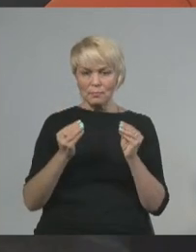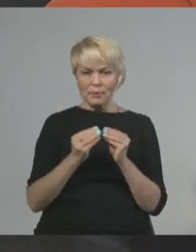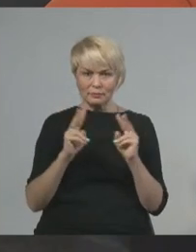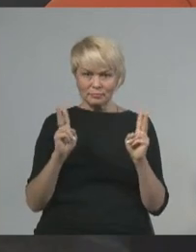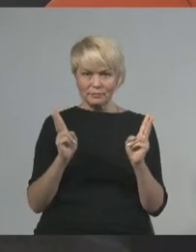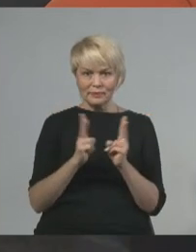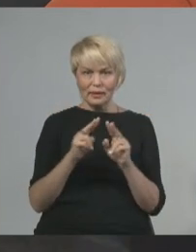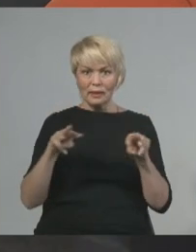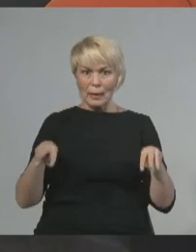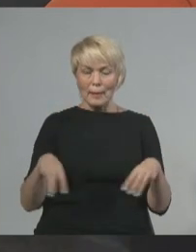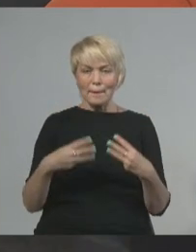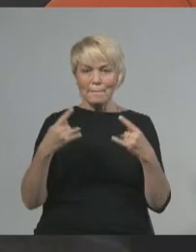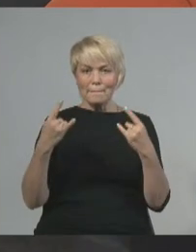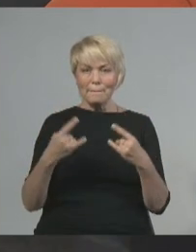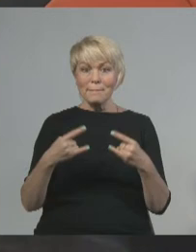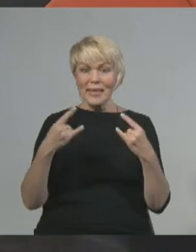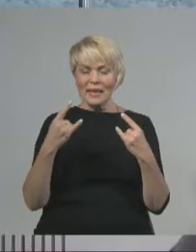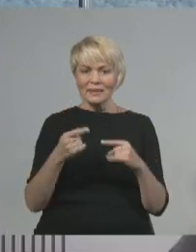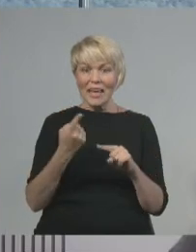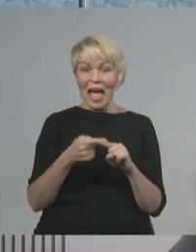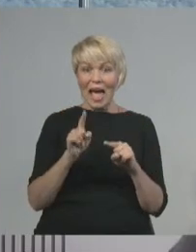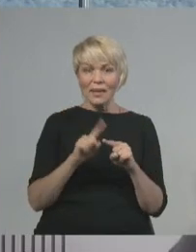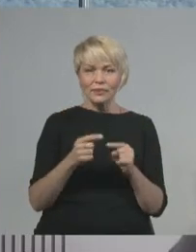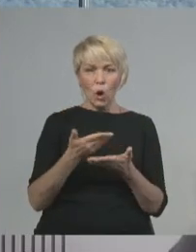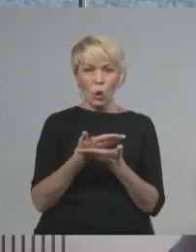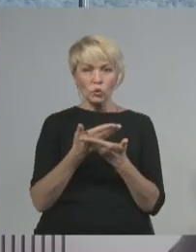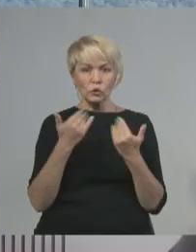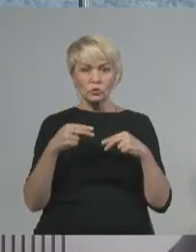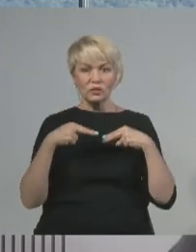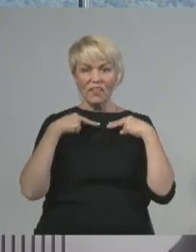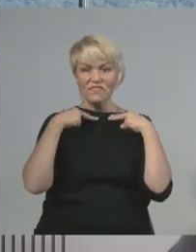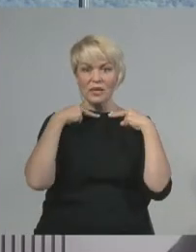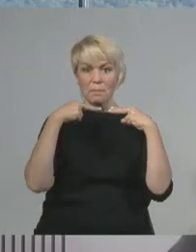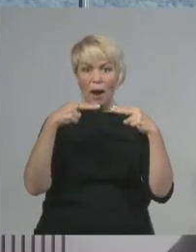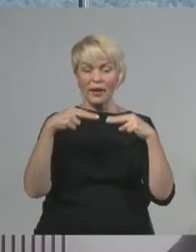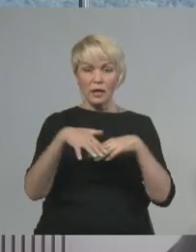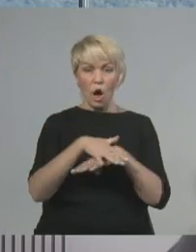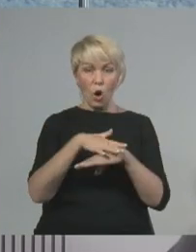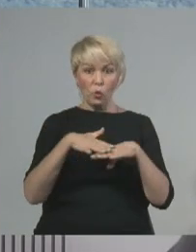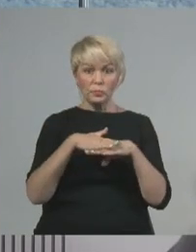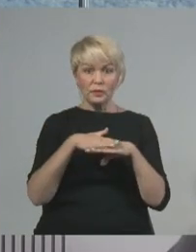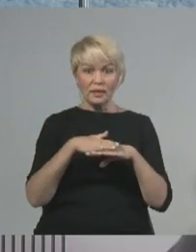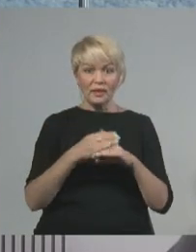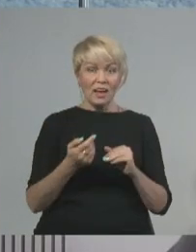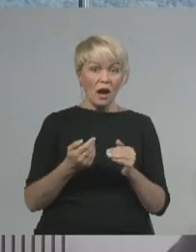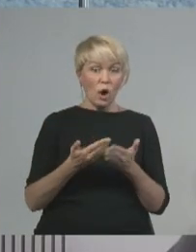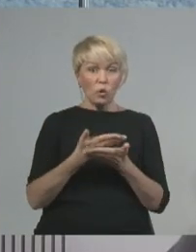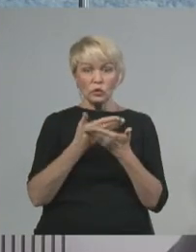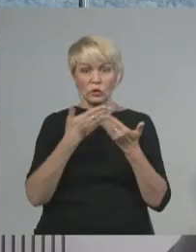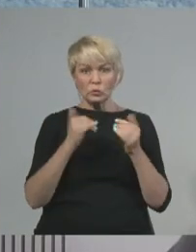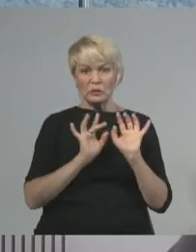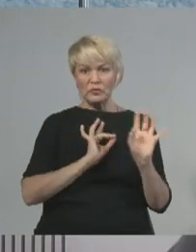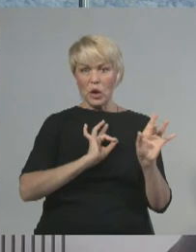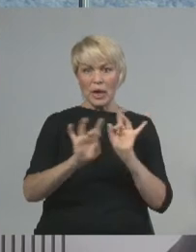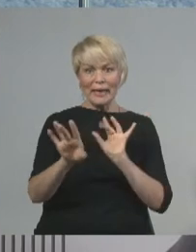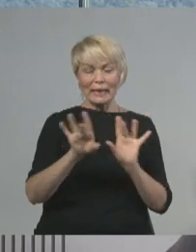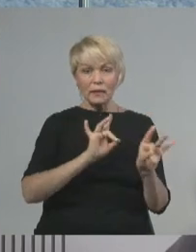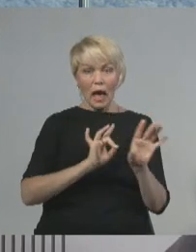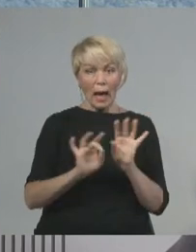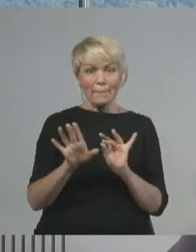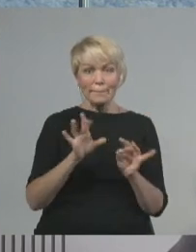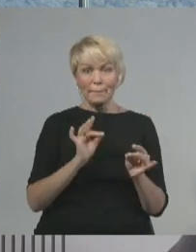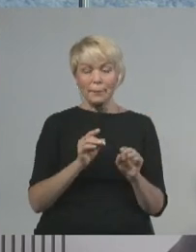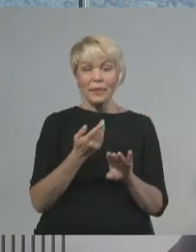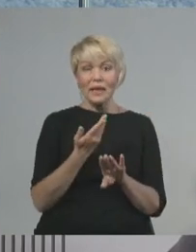day as media as journalists so this is the lack of of clicks of